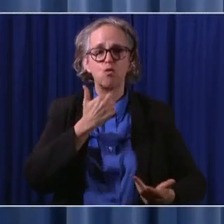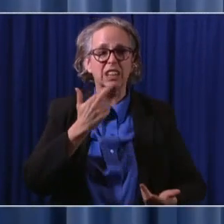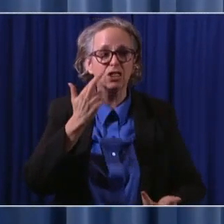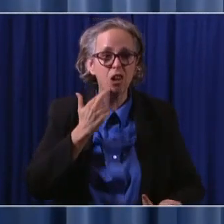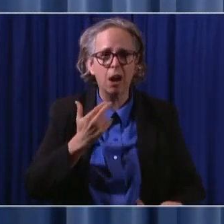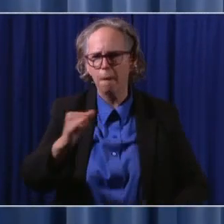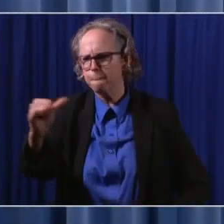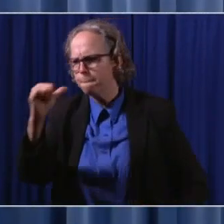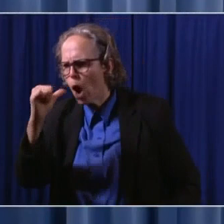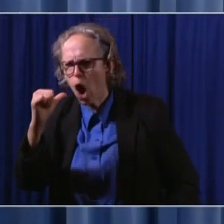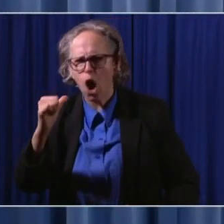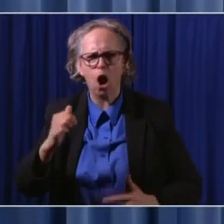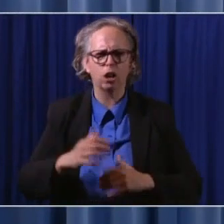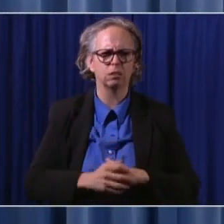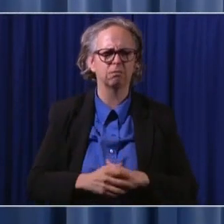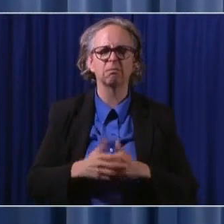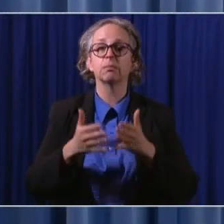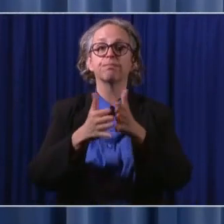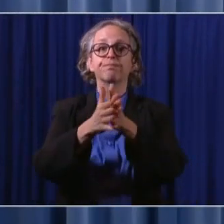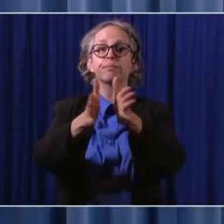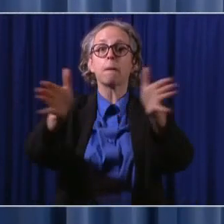in public.